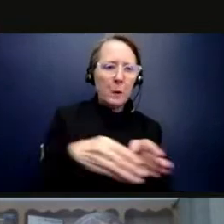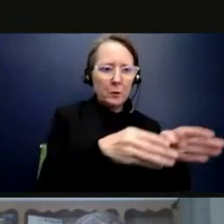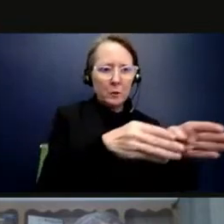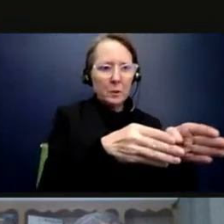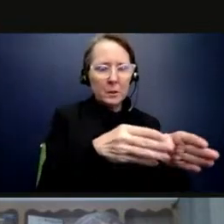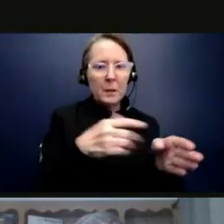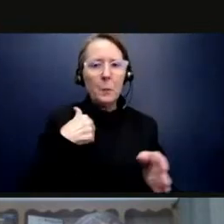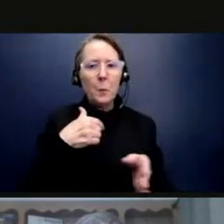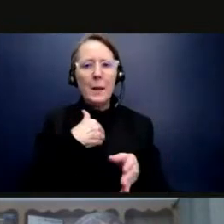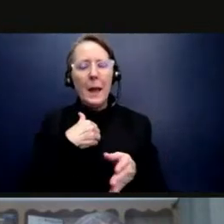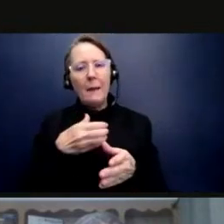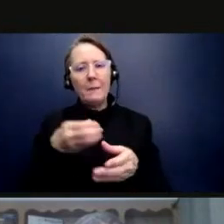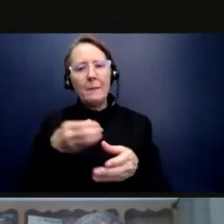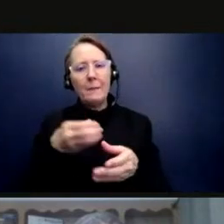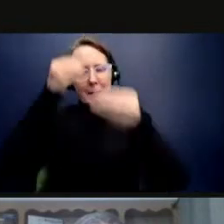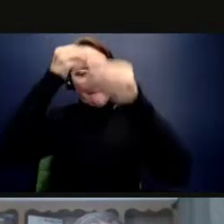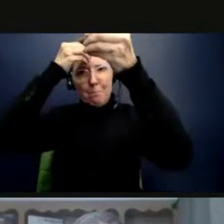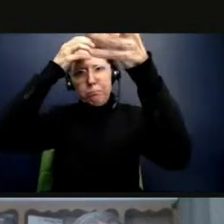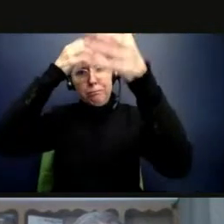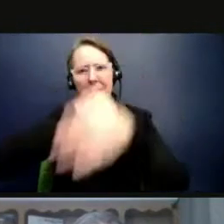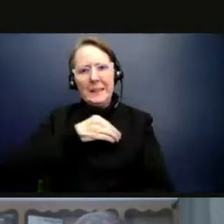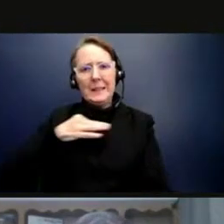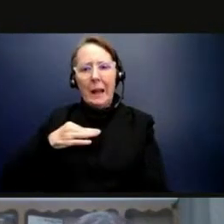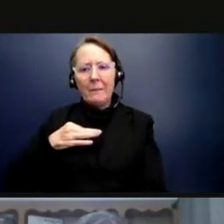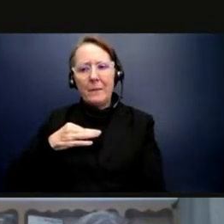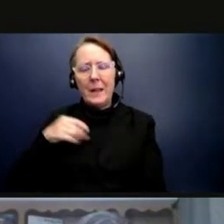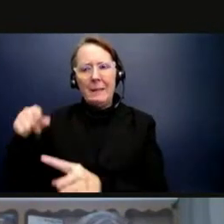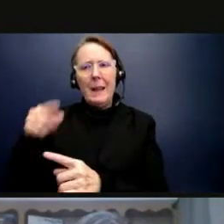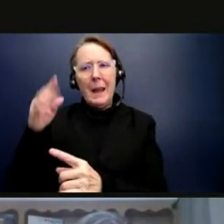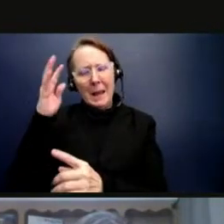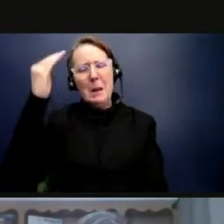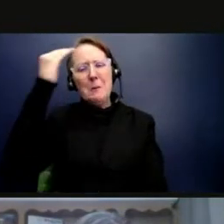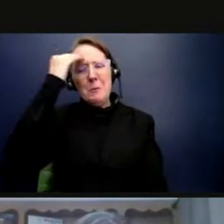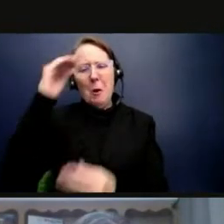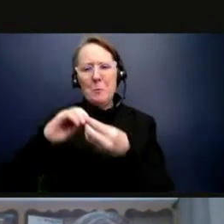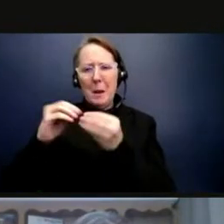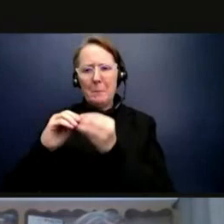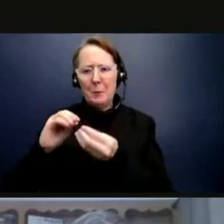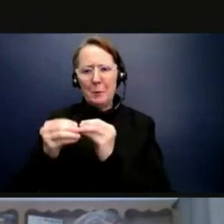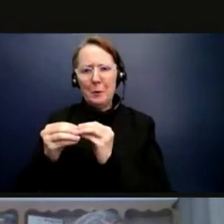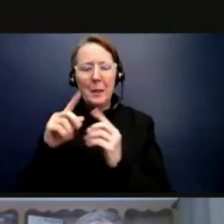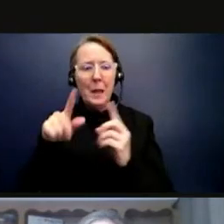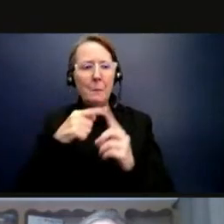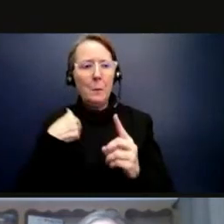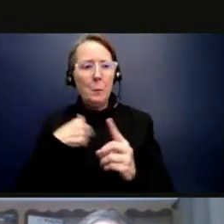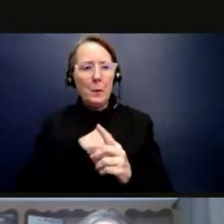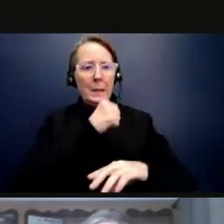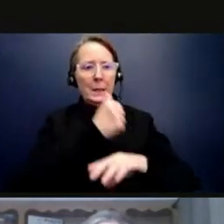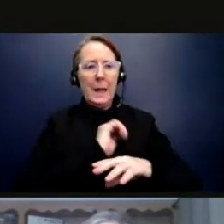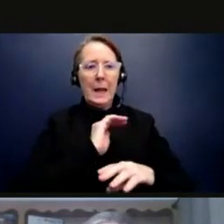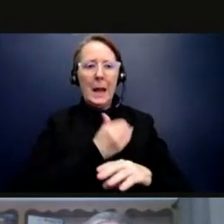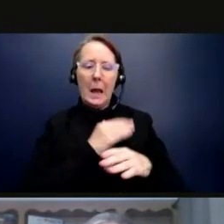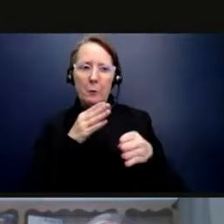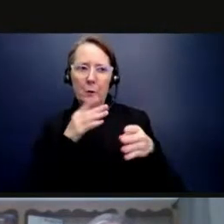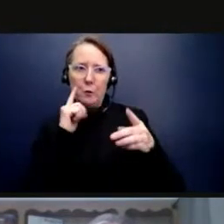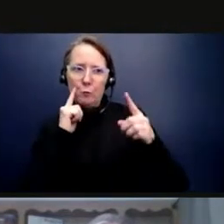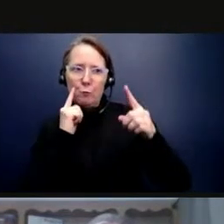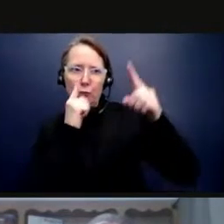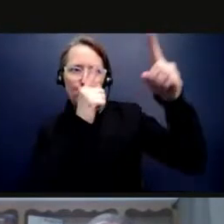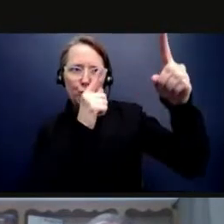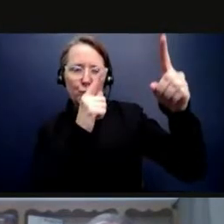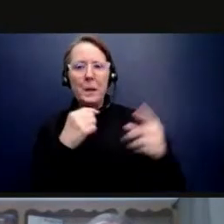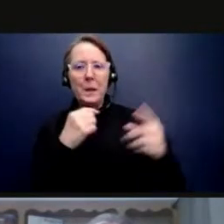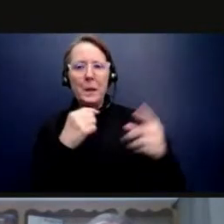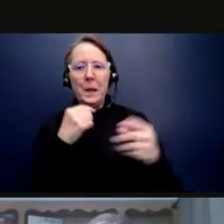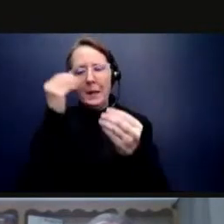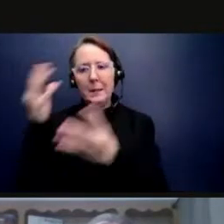expert staff here who are really great at the numbers. And when we set the direction and tell them what we're thinking, they